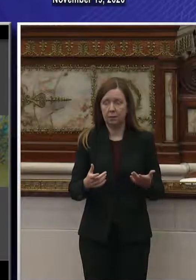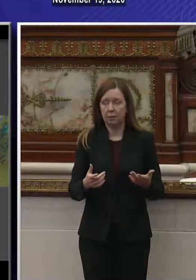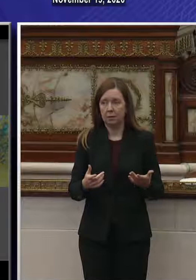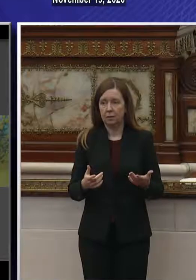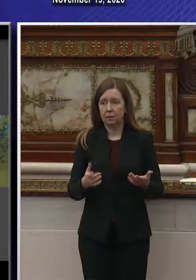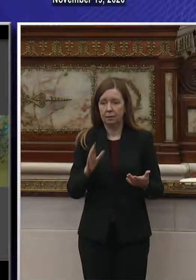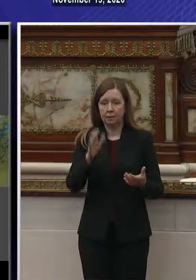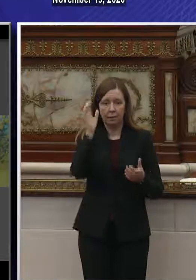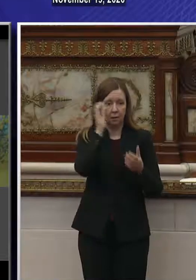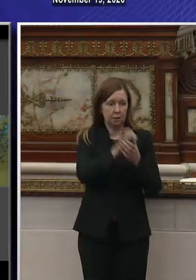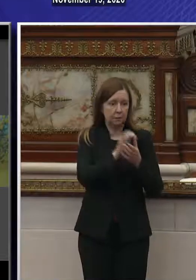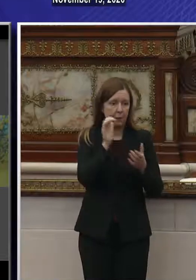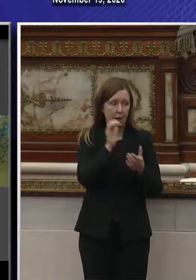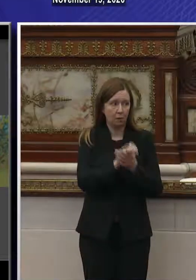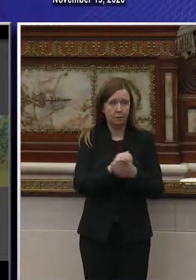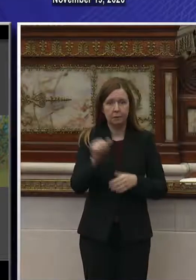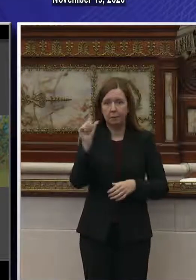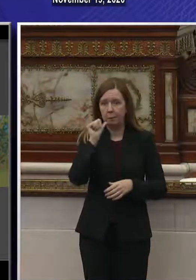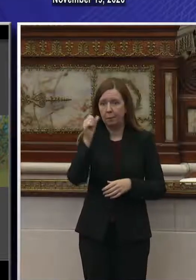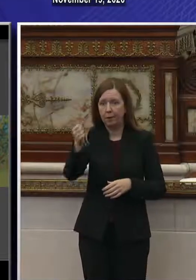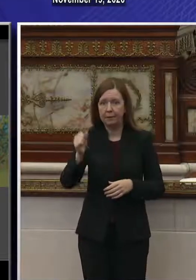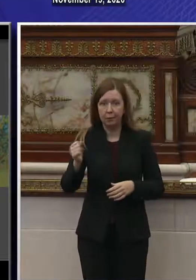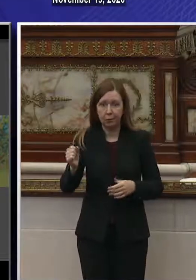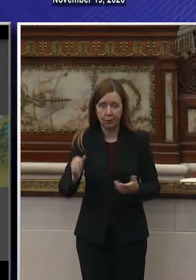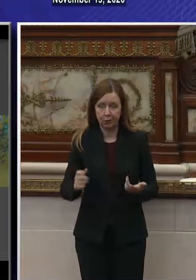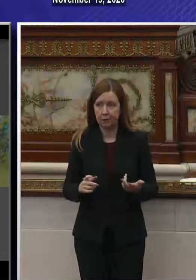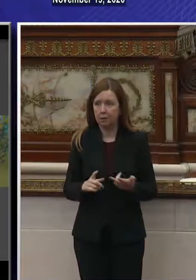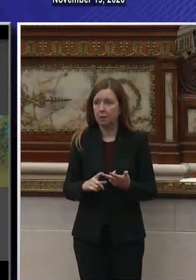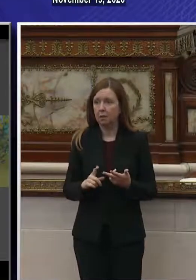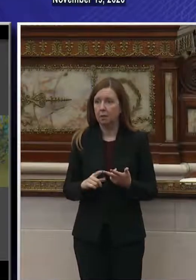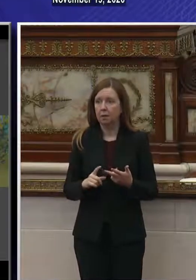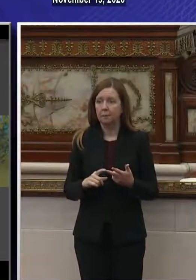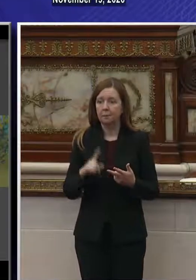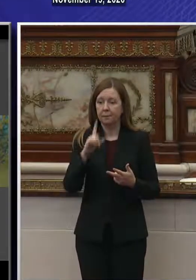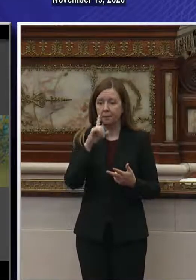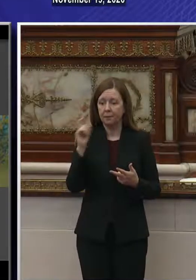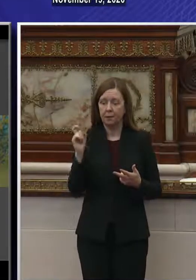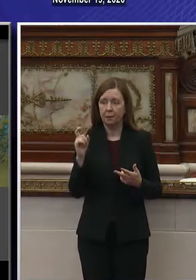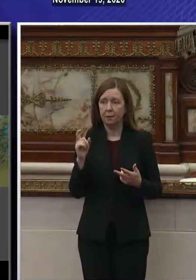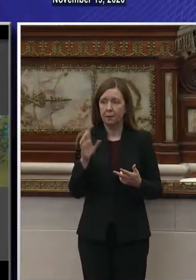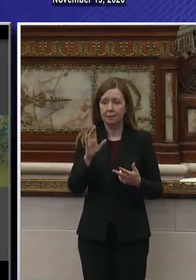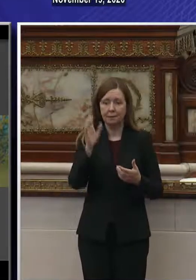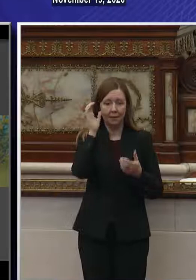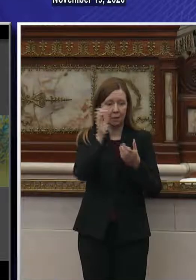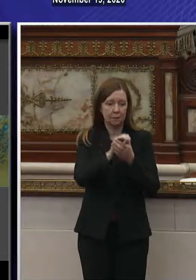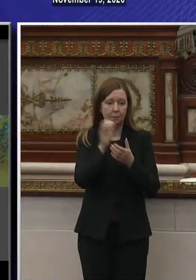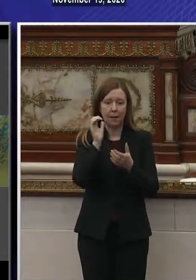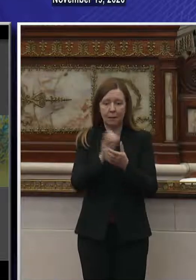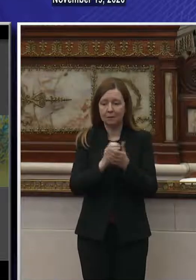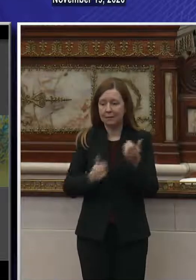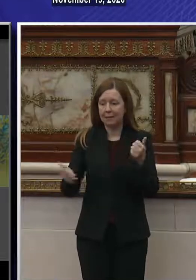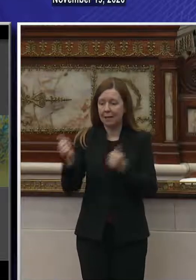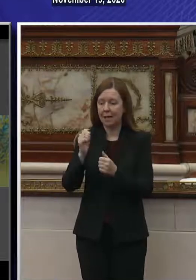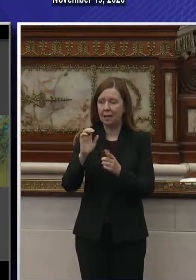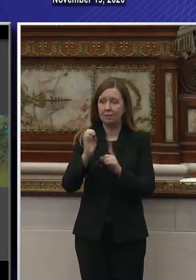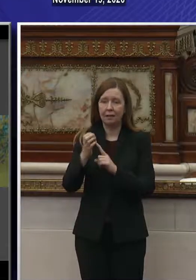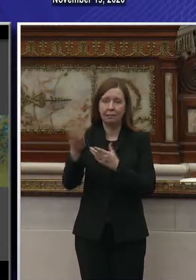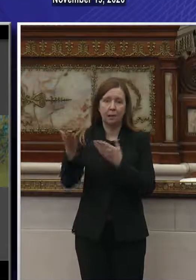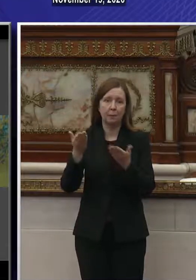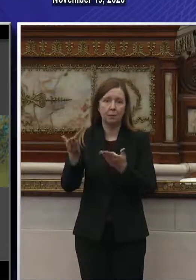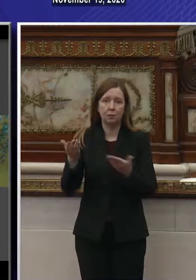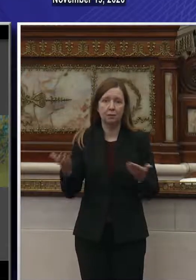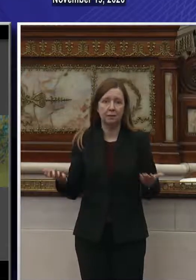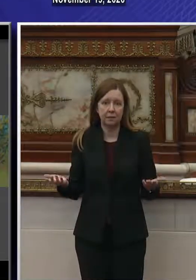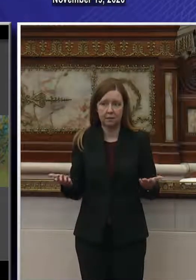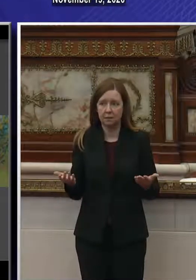their spouse is a bartender. It's because their spouse is head of environmental